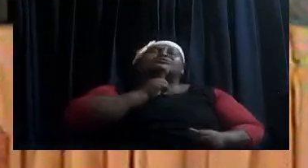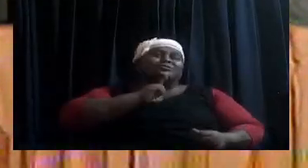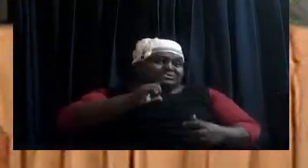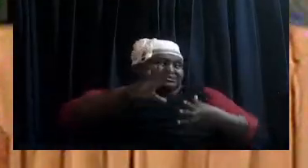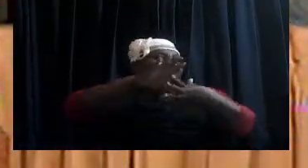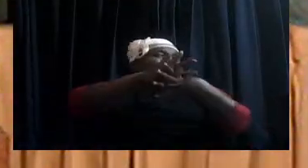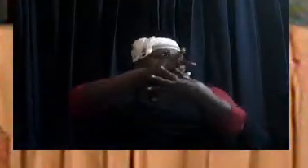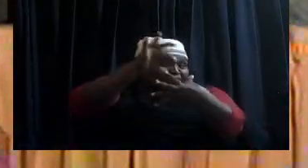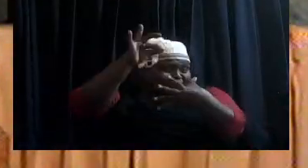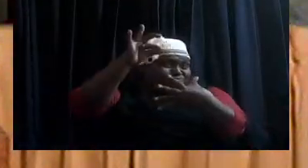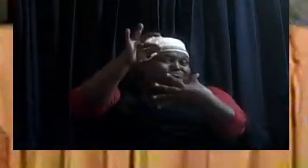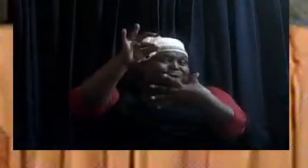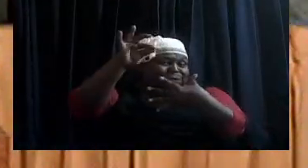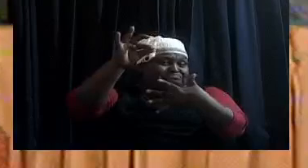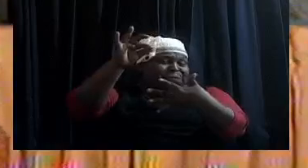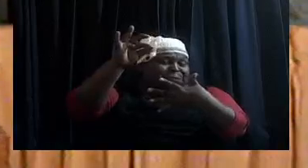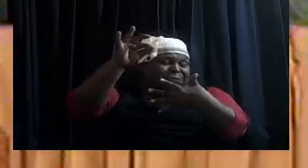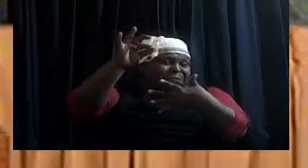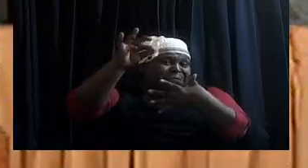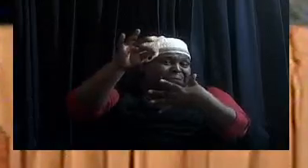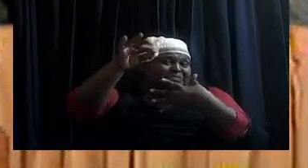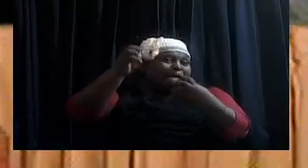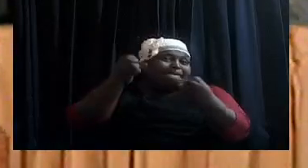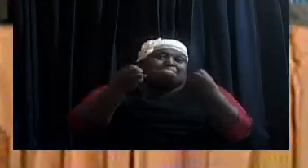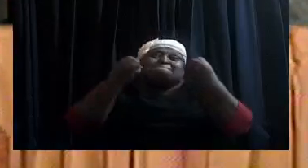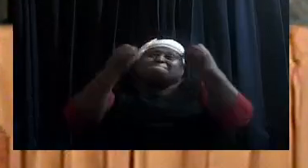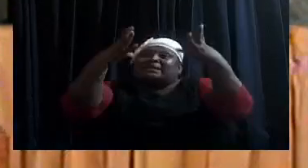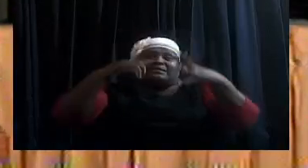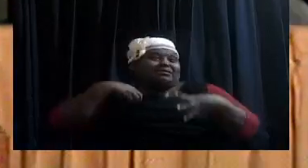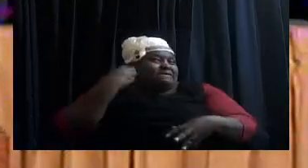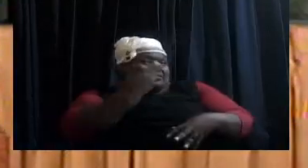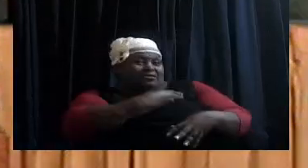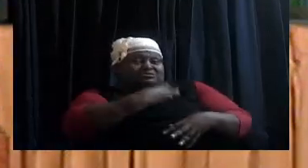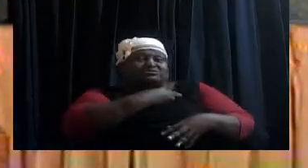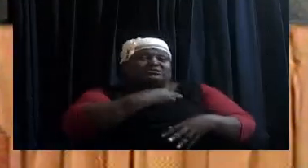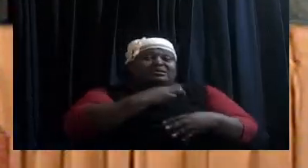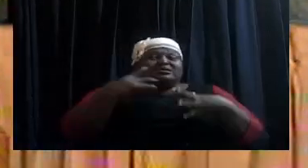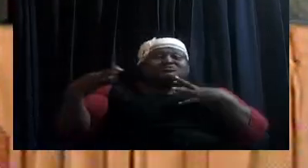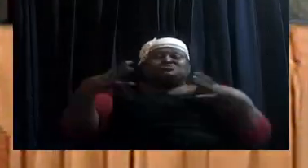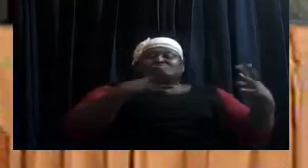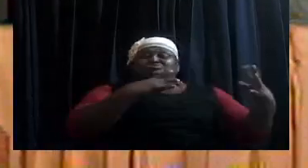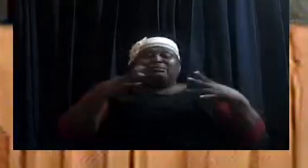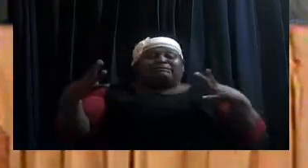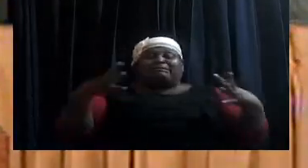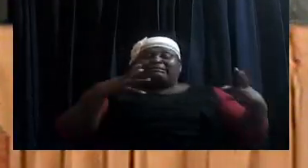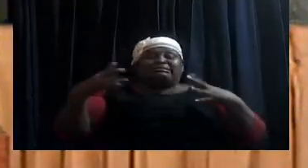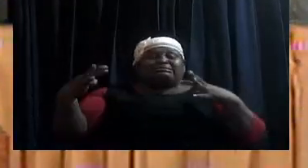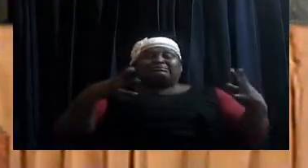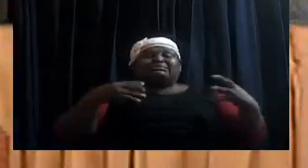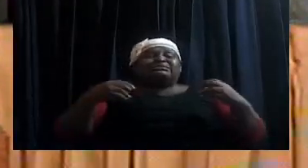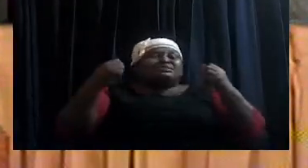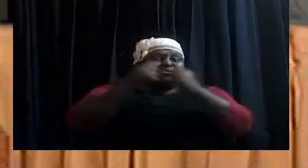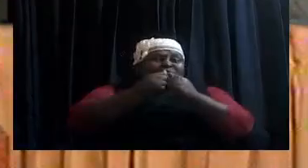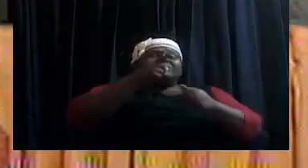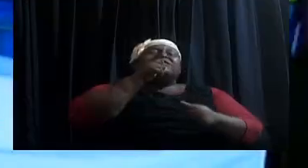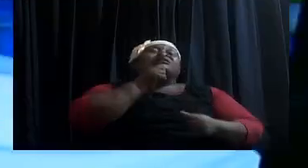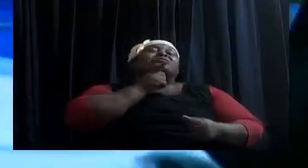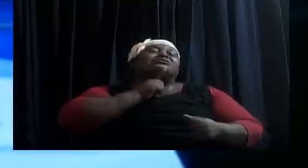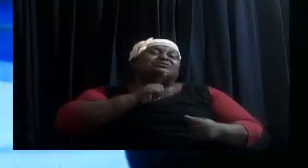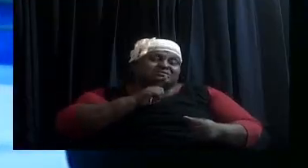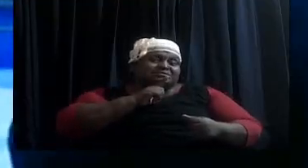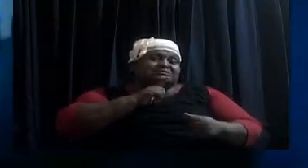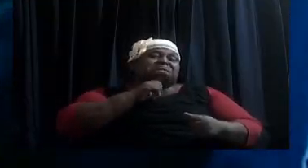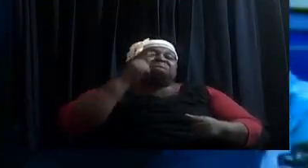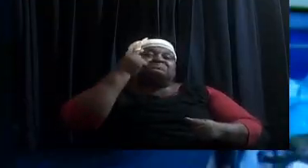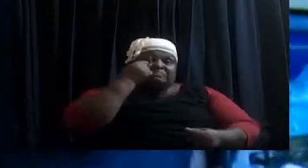flesh. Hallelujah. Many of us have struggled with the lust of